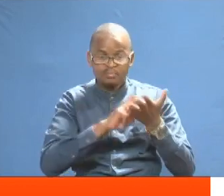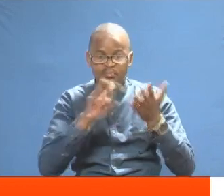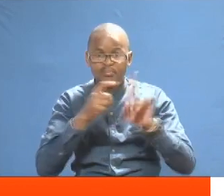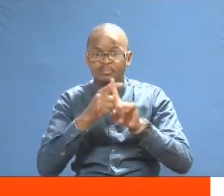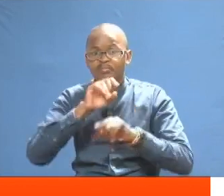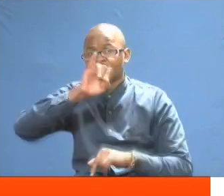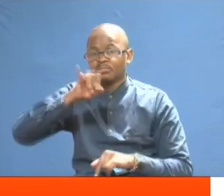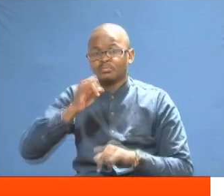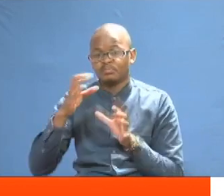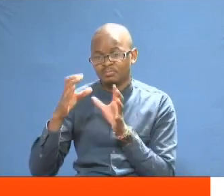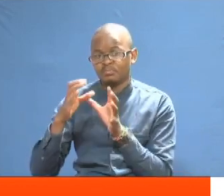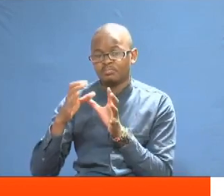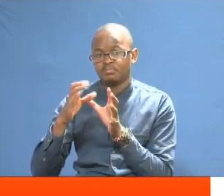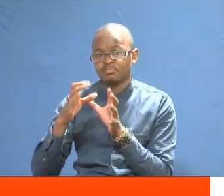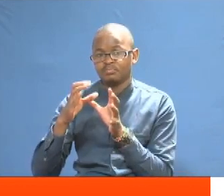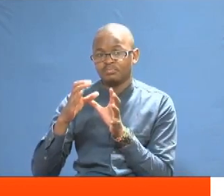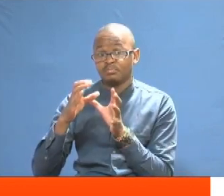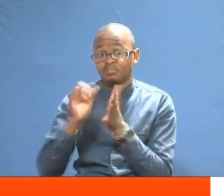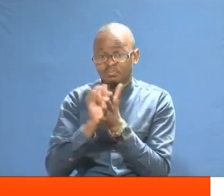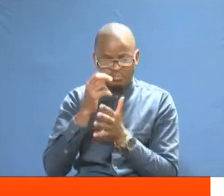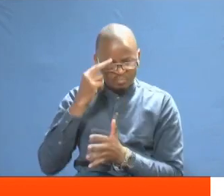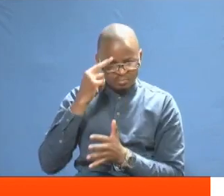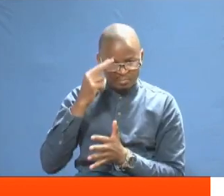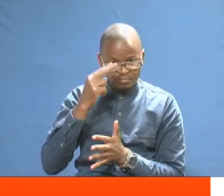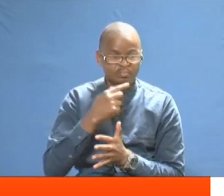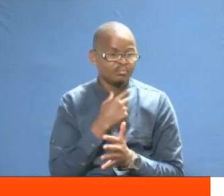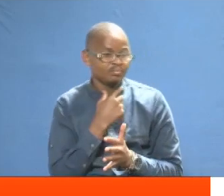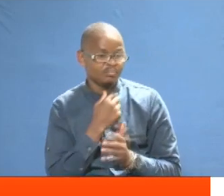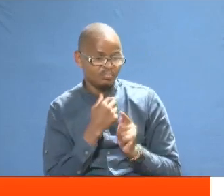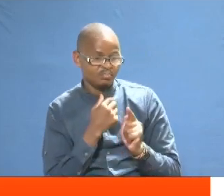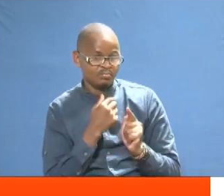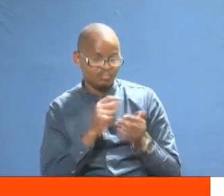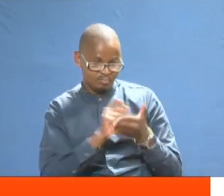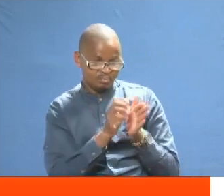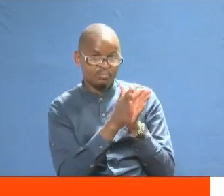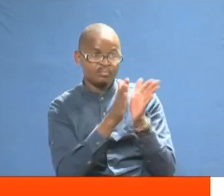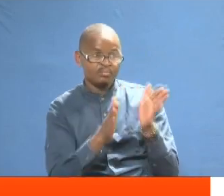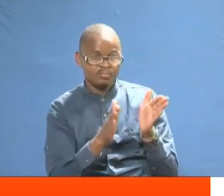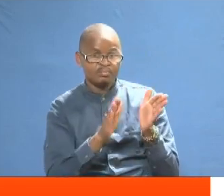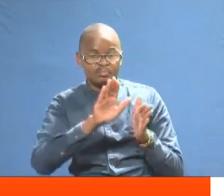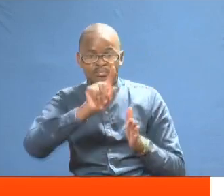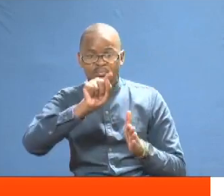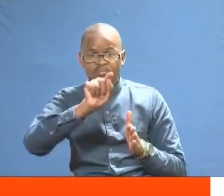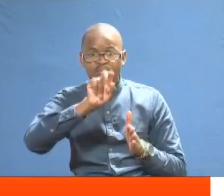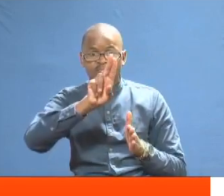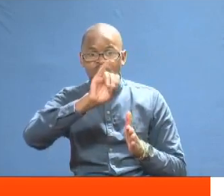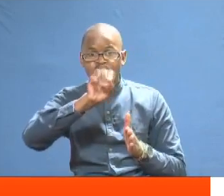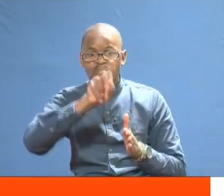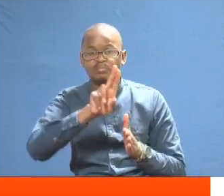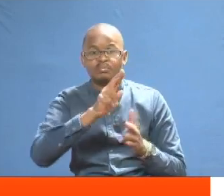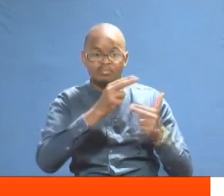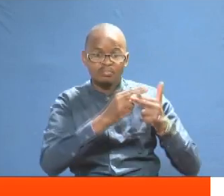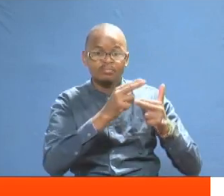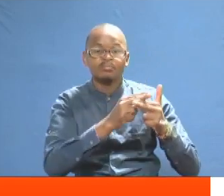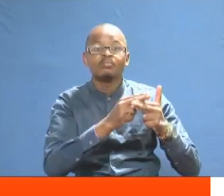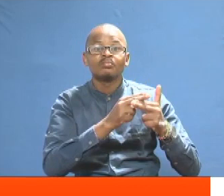from Jubilee Party altogether, given that you have seen the likes of the Secretary General of the party, Raphael Chuju, drag his